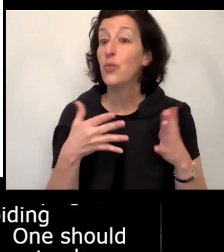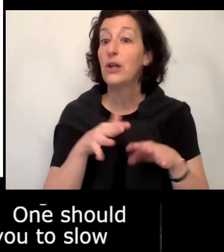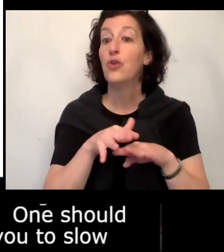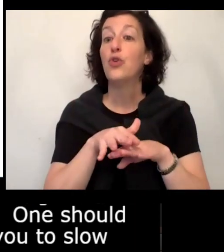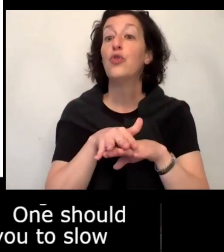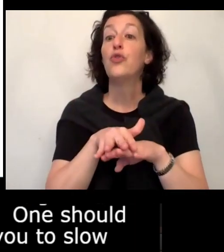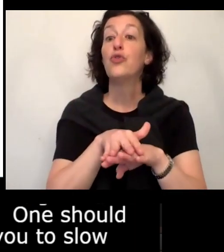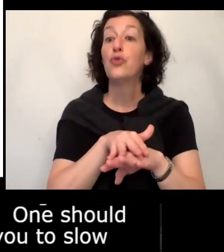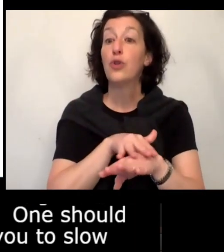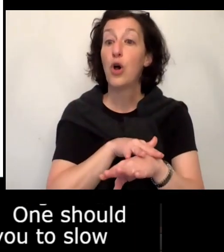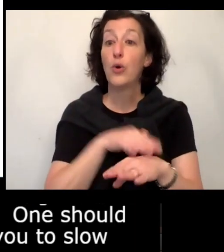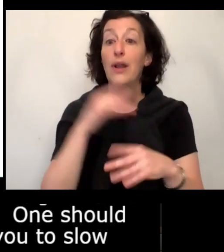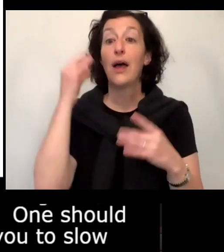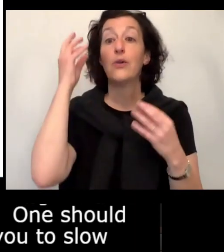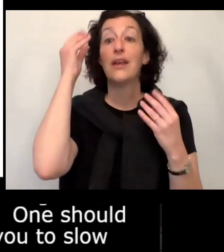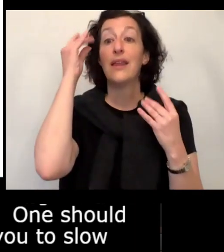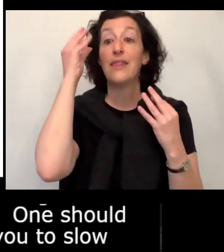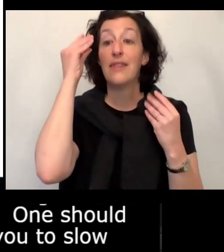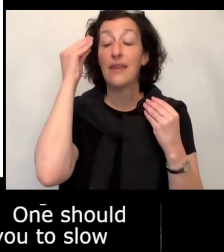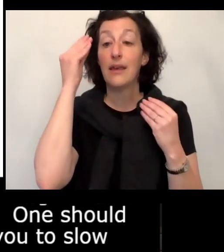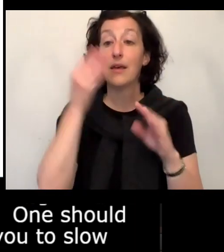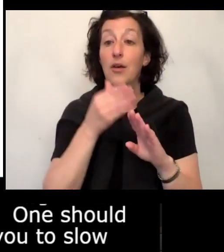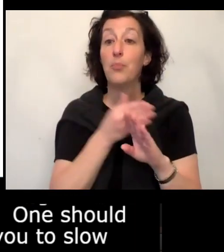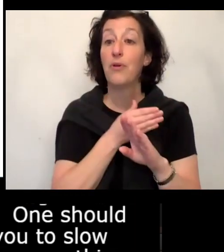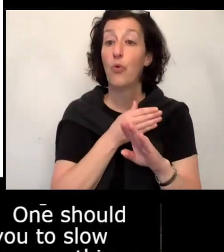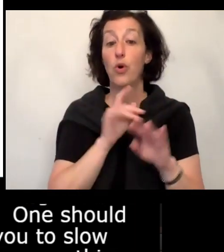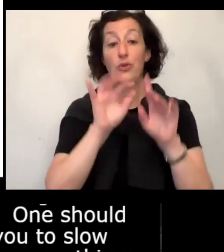you say things such as